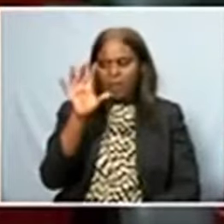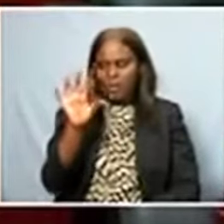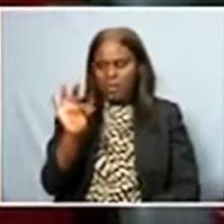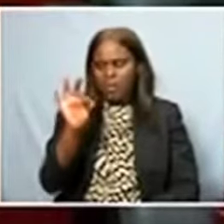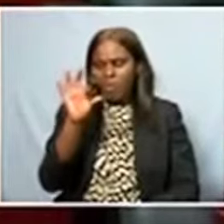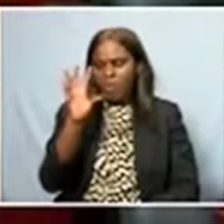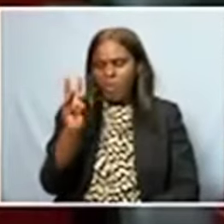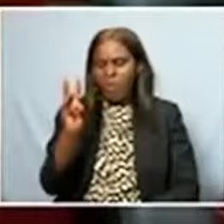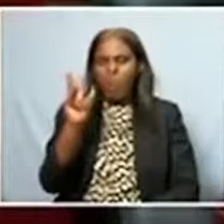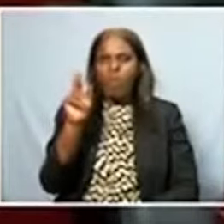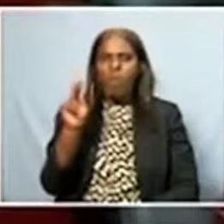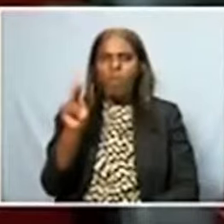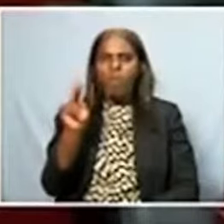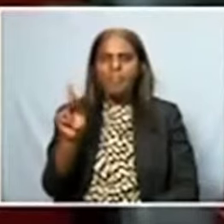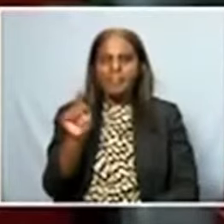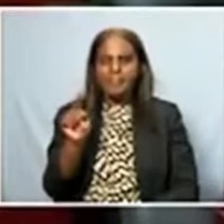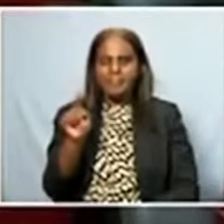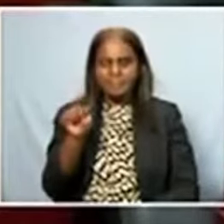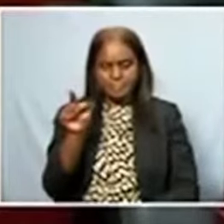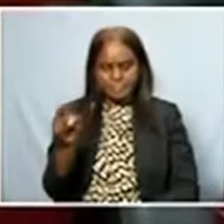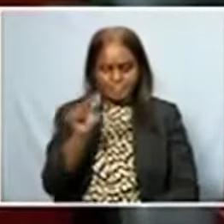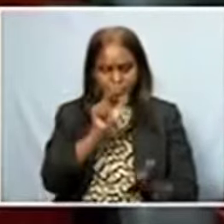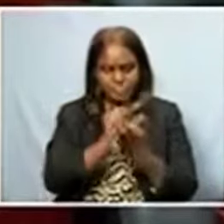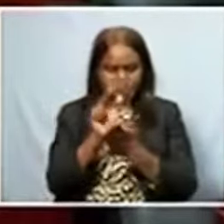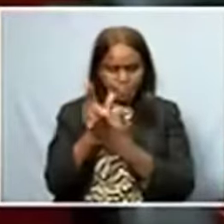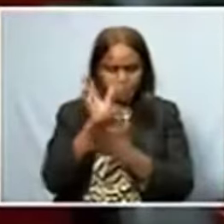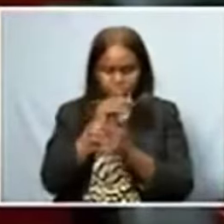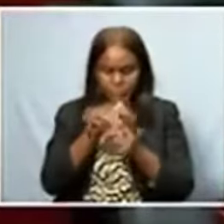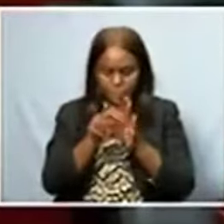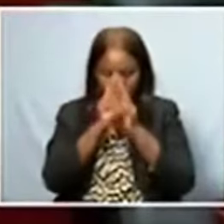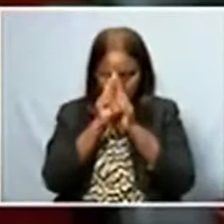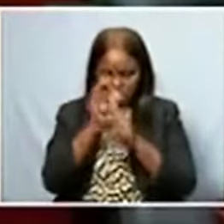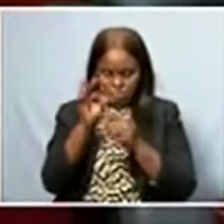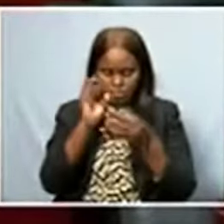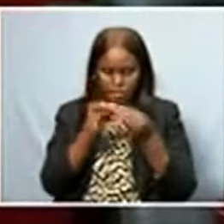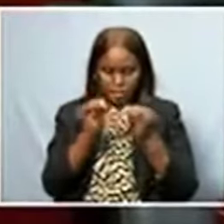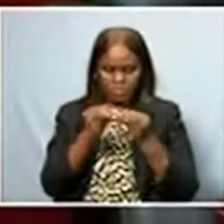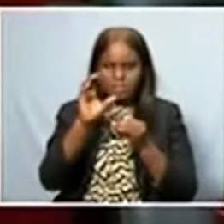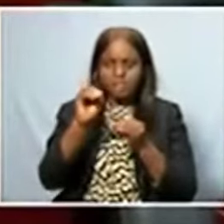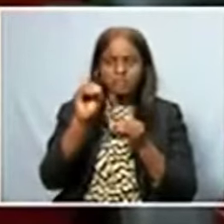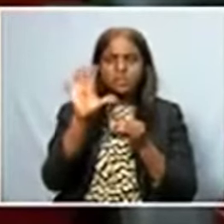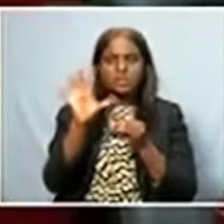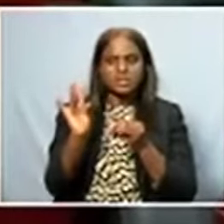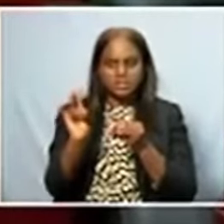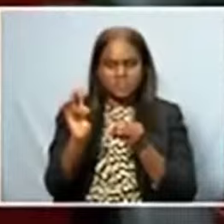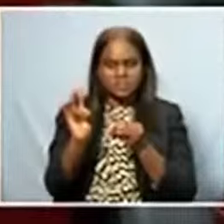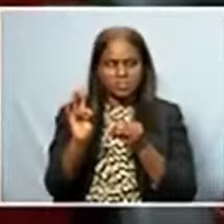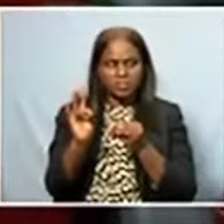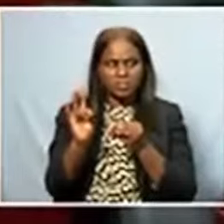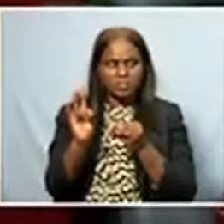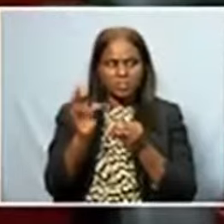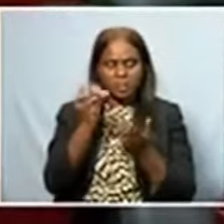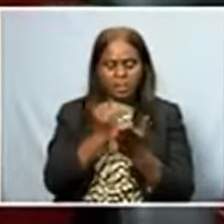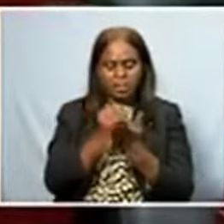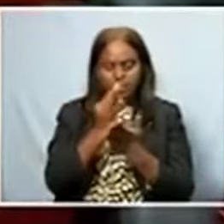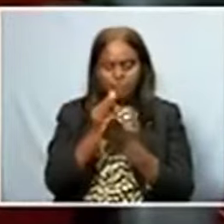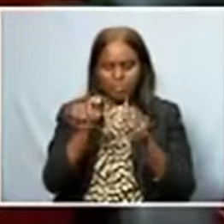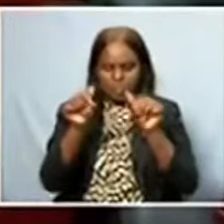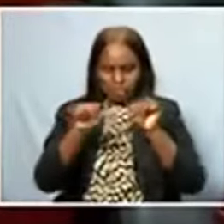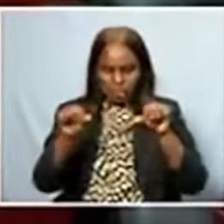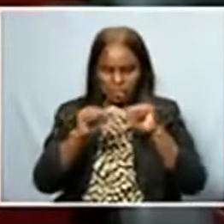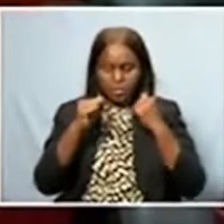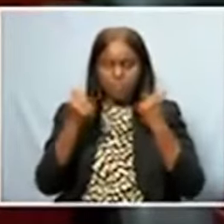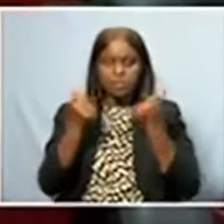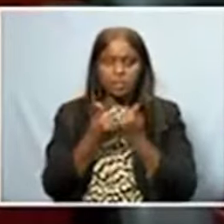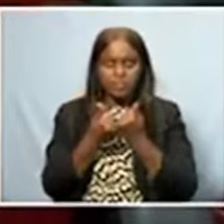248,119,696 kwacha be approved in respect of Head 07, Office of the Auditor